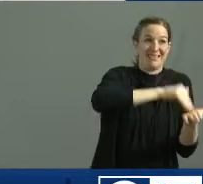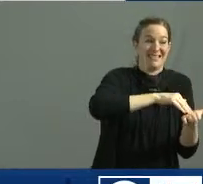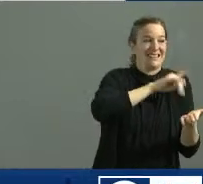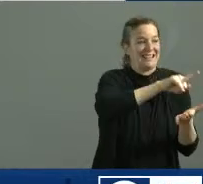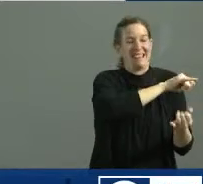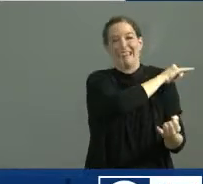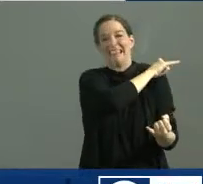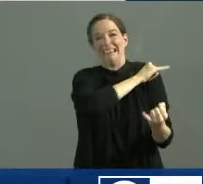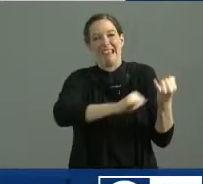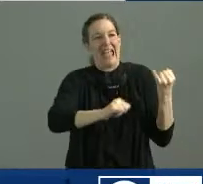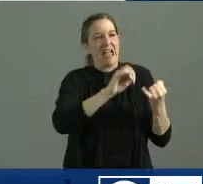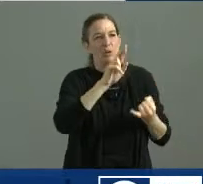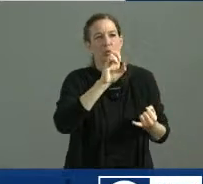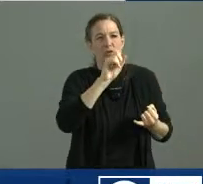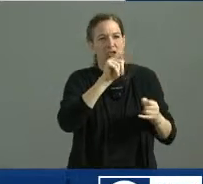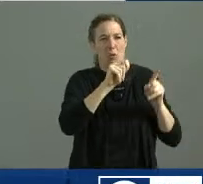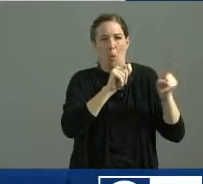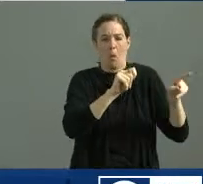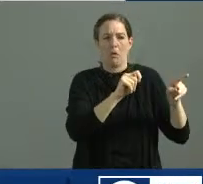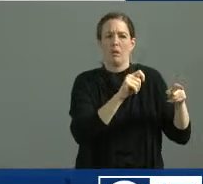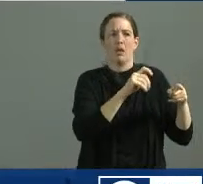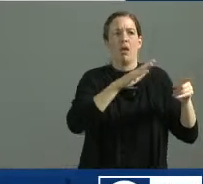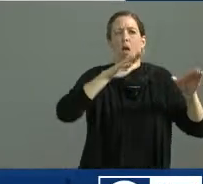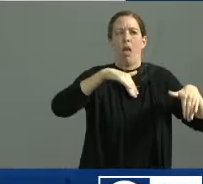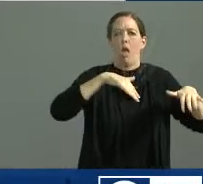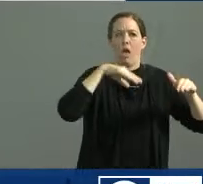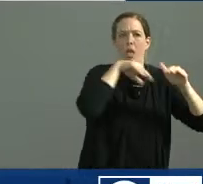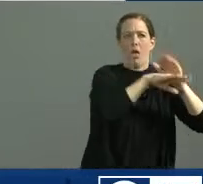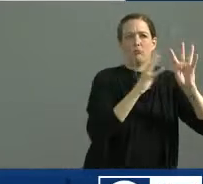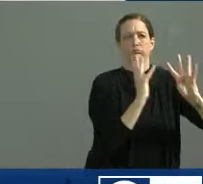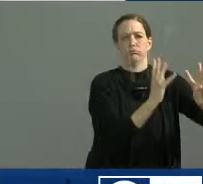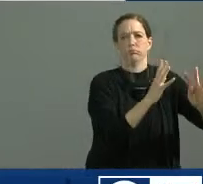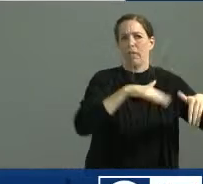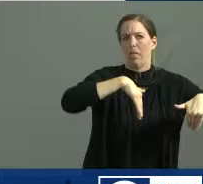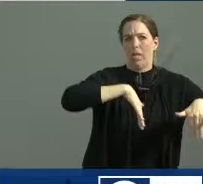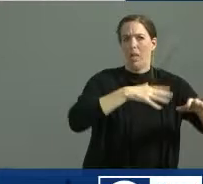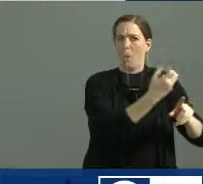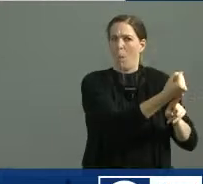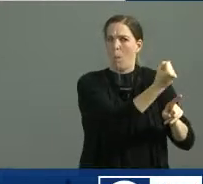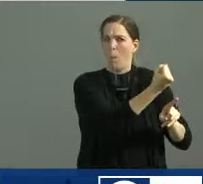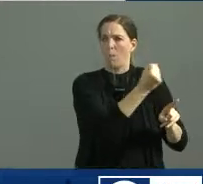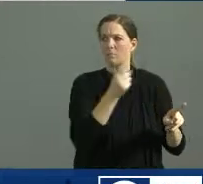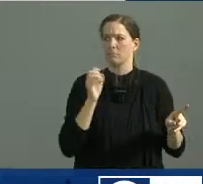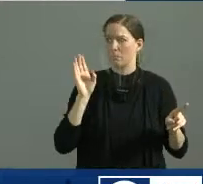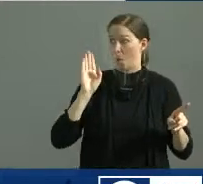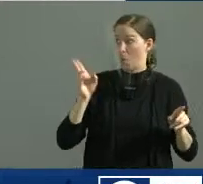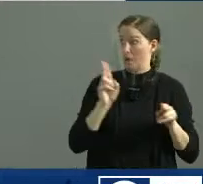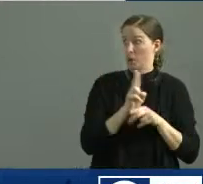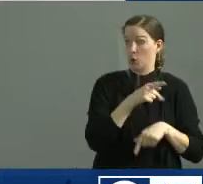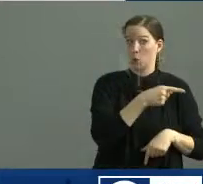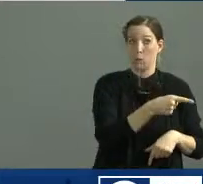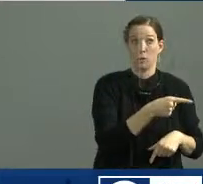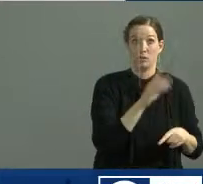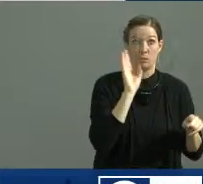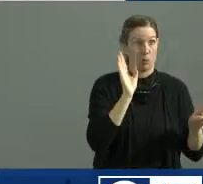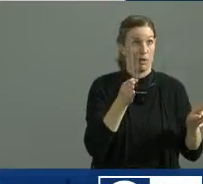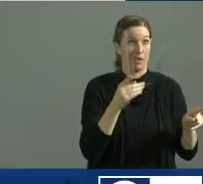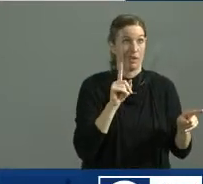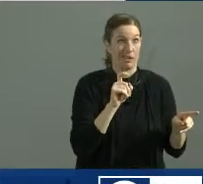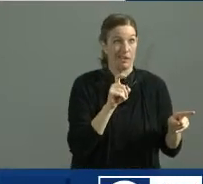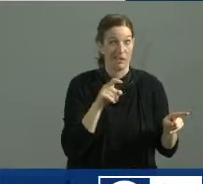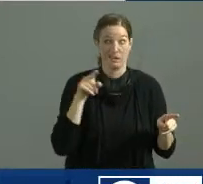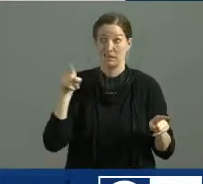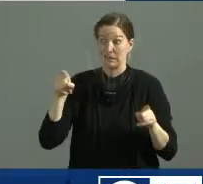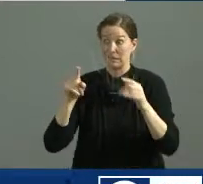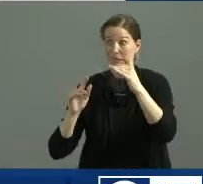Is that hospital not going to be used? Is that a dead idea? Because if this isn't a last resort, what is? And when